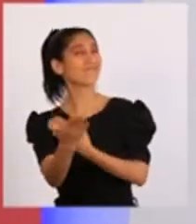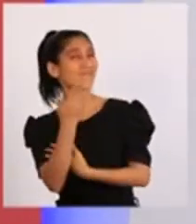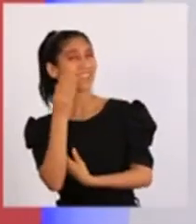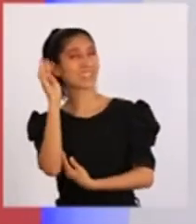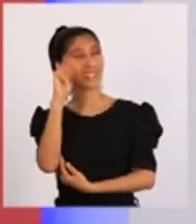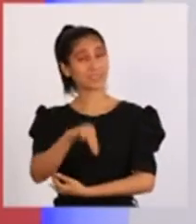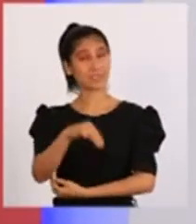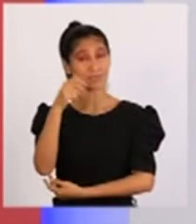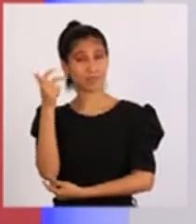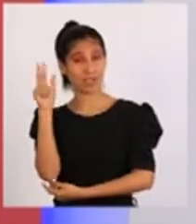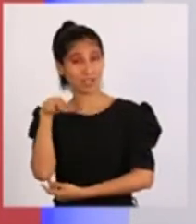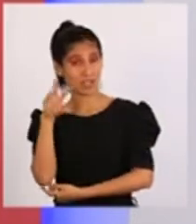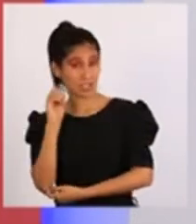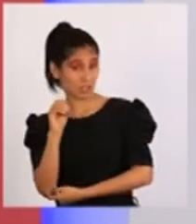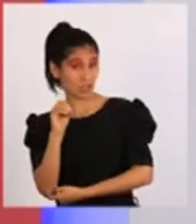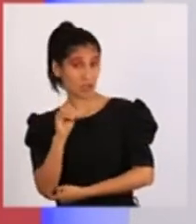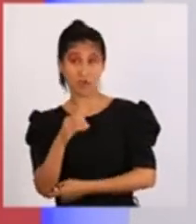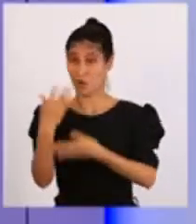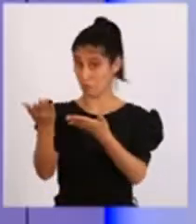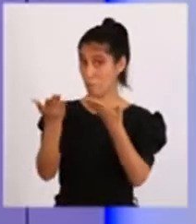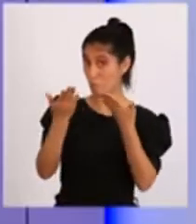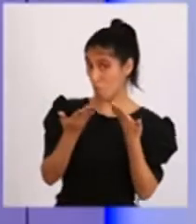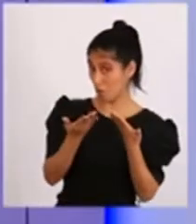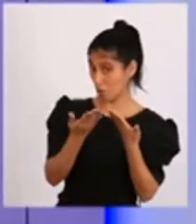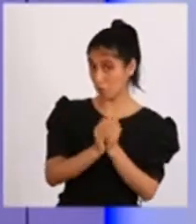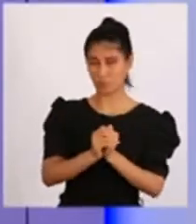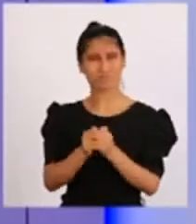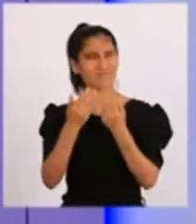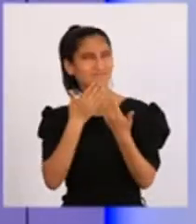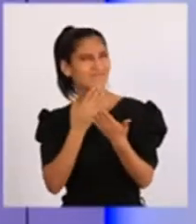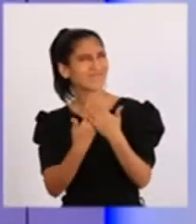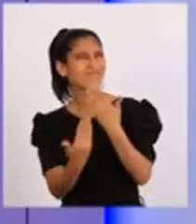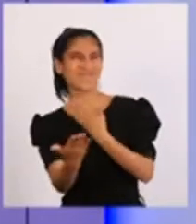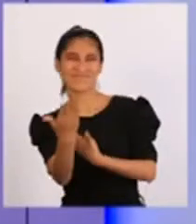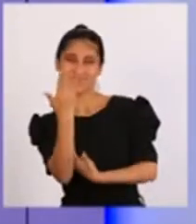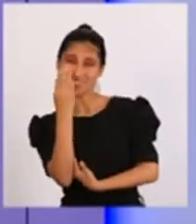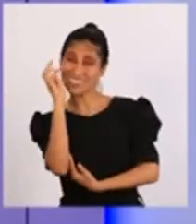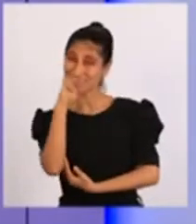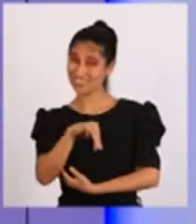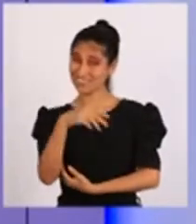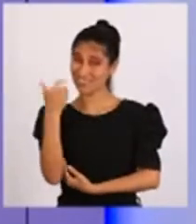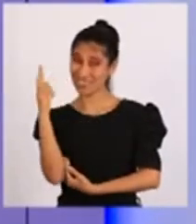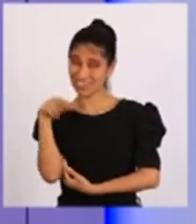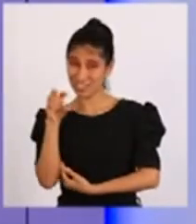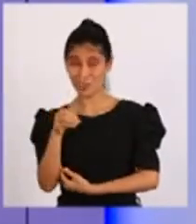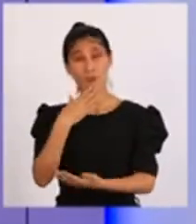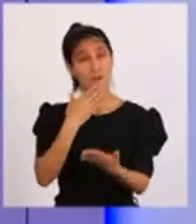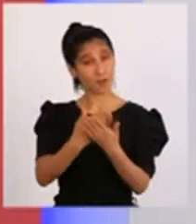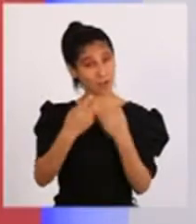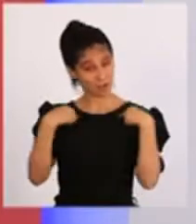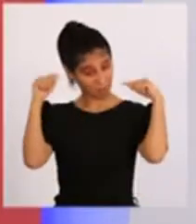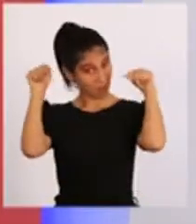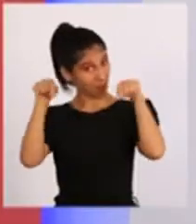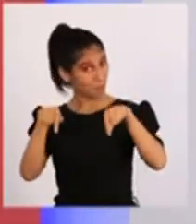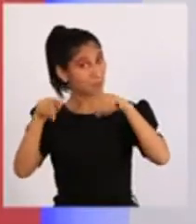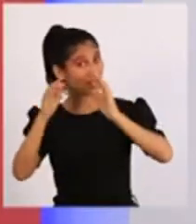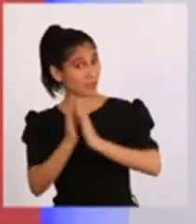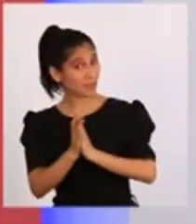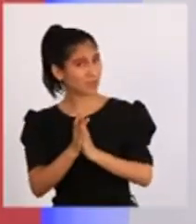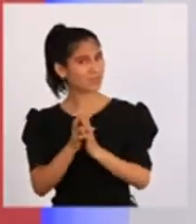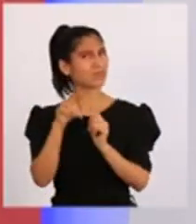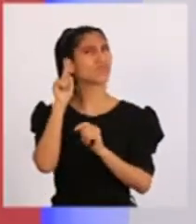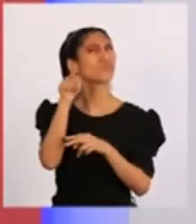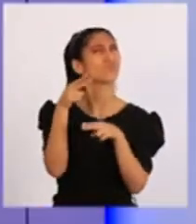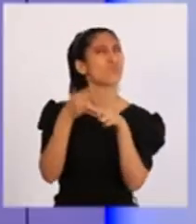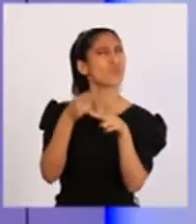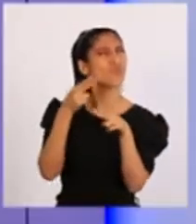Marino, and welcome to my podcast. Good morning, Mario. Thank you for the invitation. What's